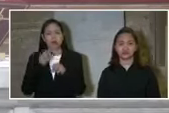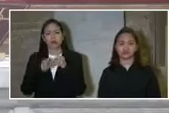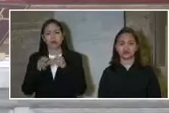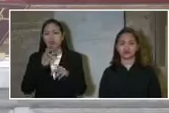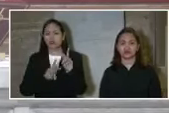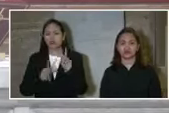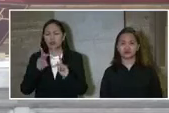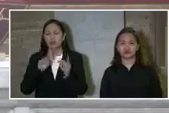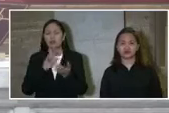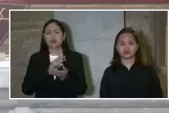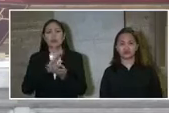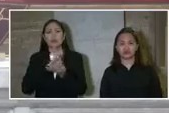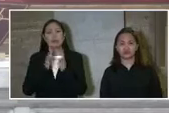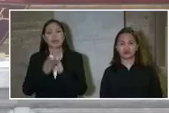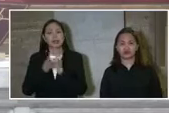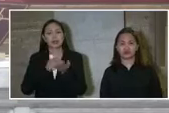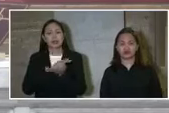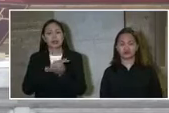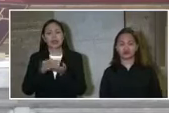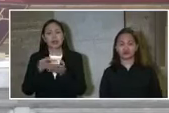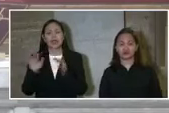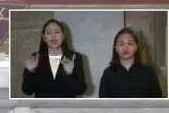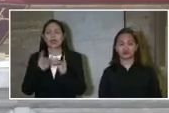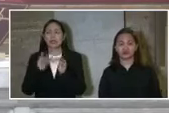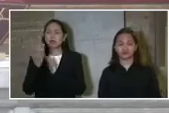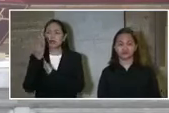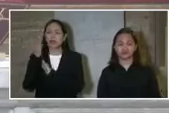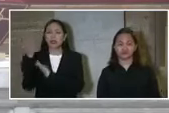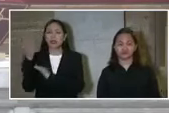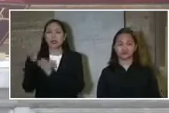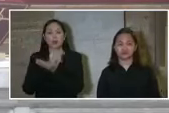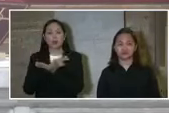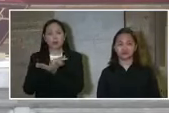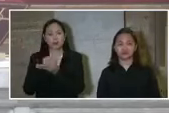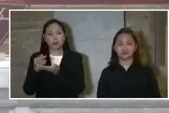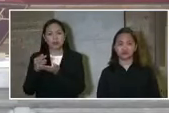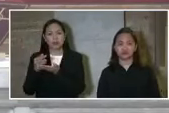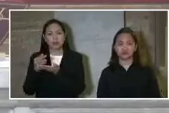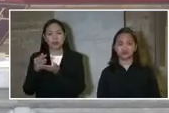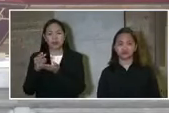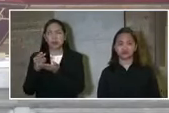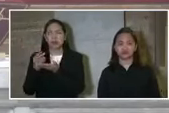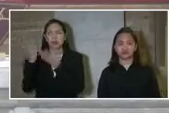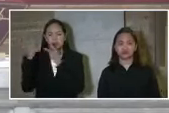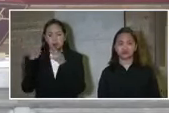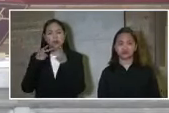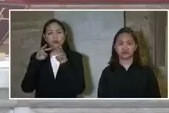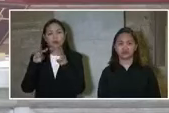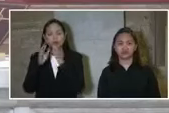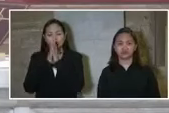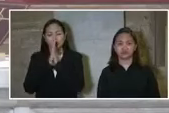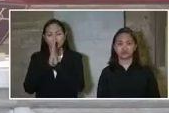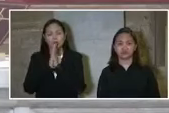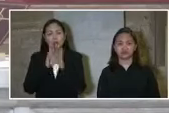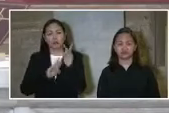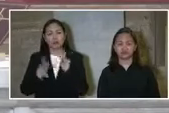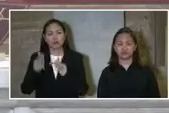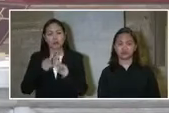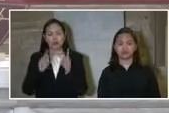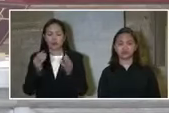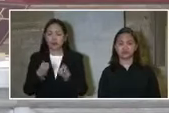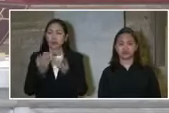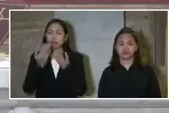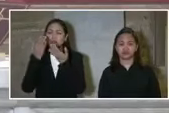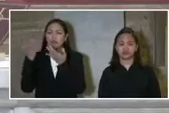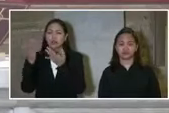become holy, just as you yourself are holy. Look, we pray, upon your people's offerings, and pour